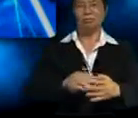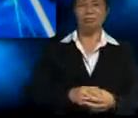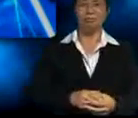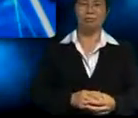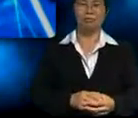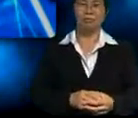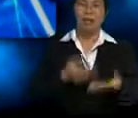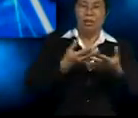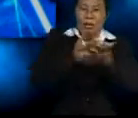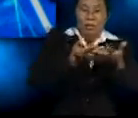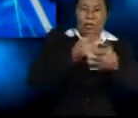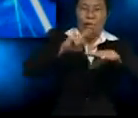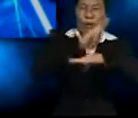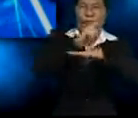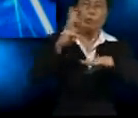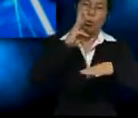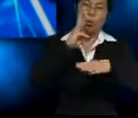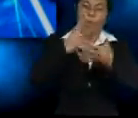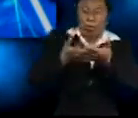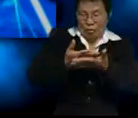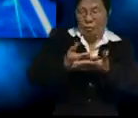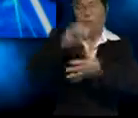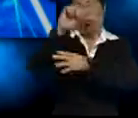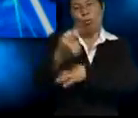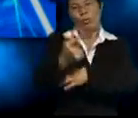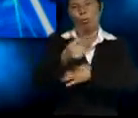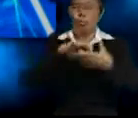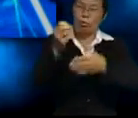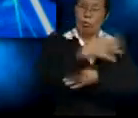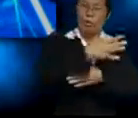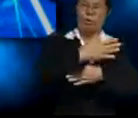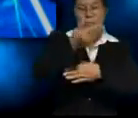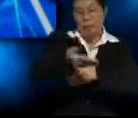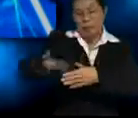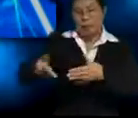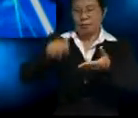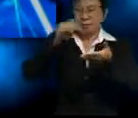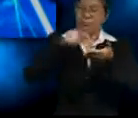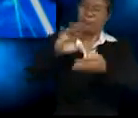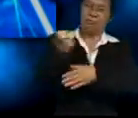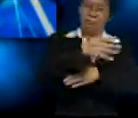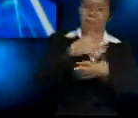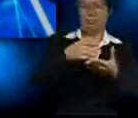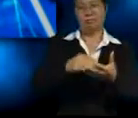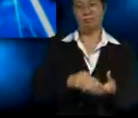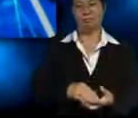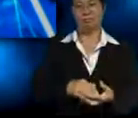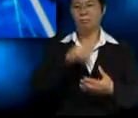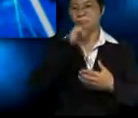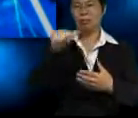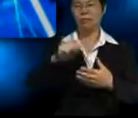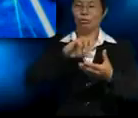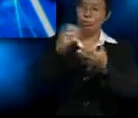Filtration of water using water filter only removes suspended materials. It does